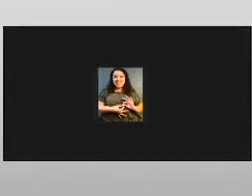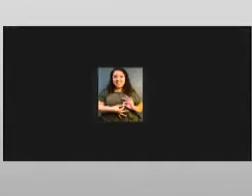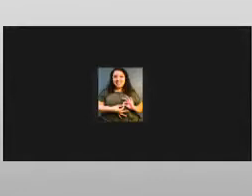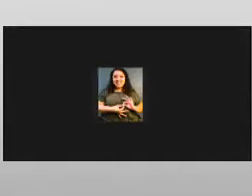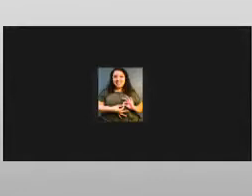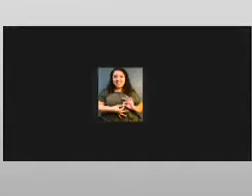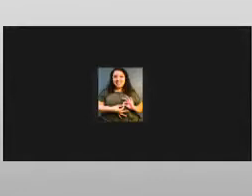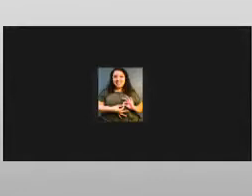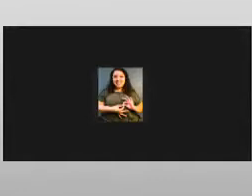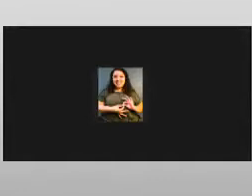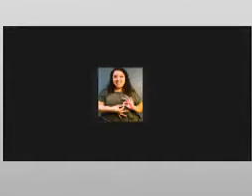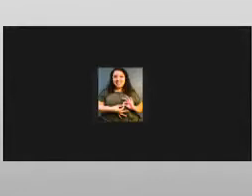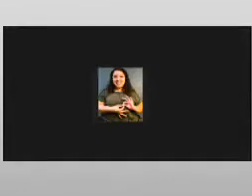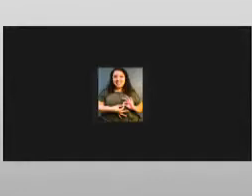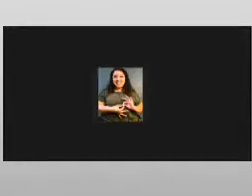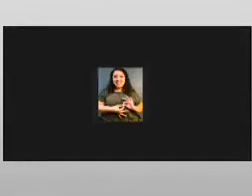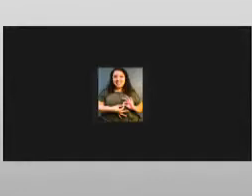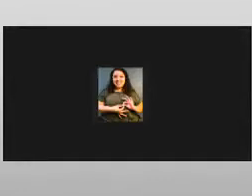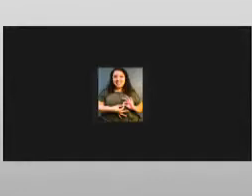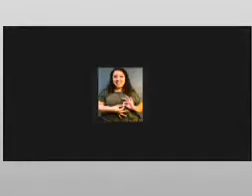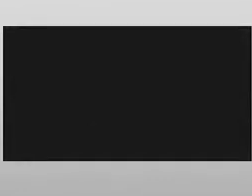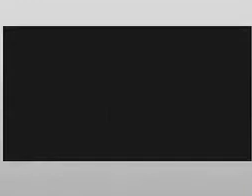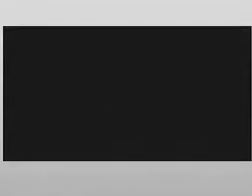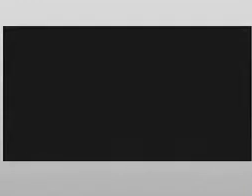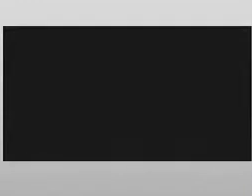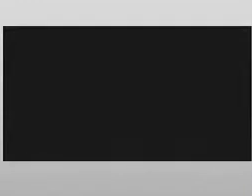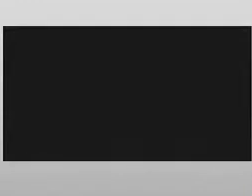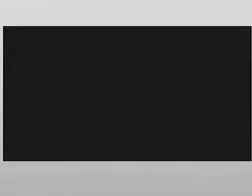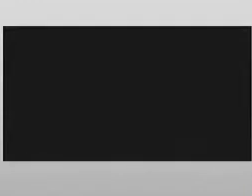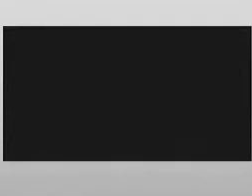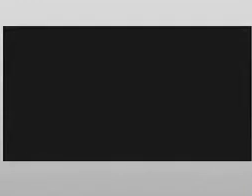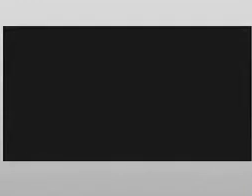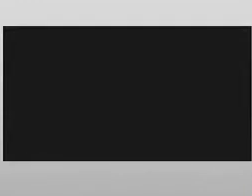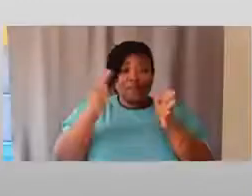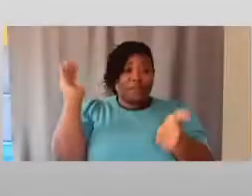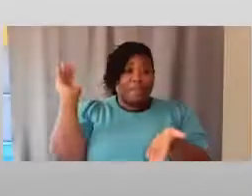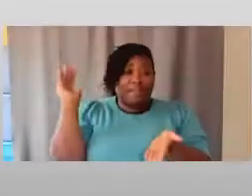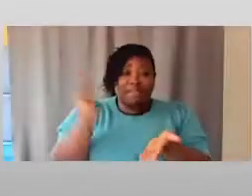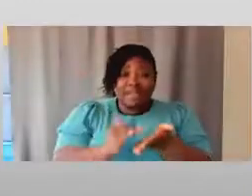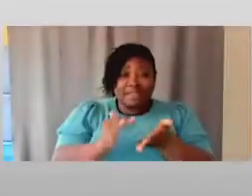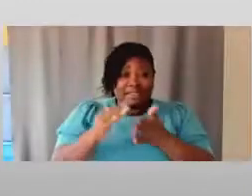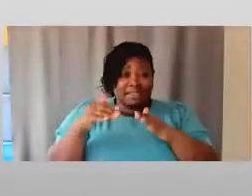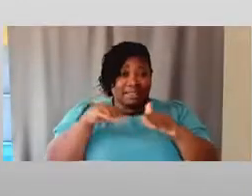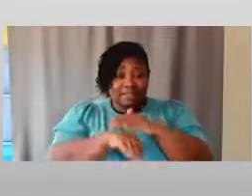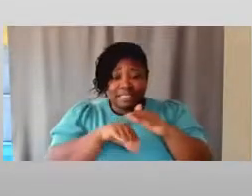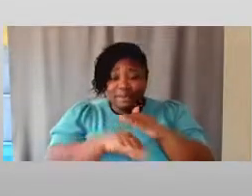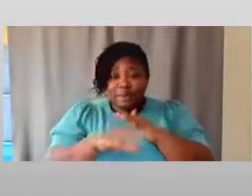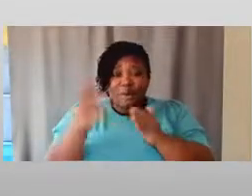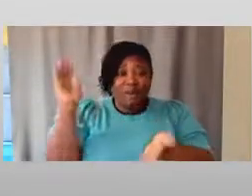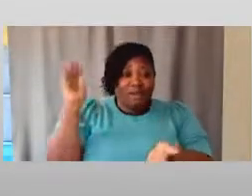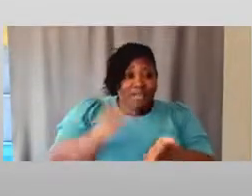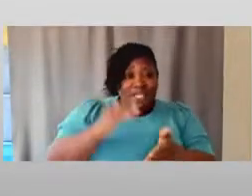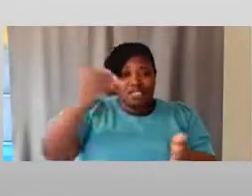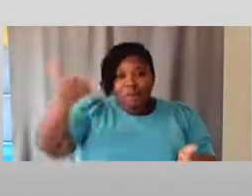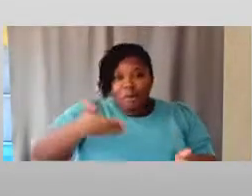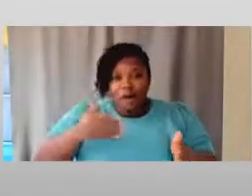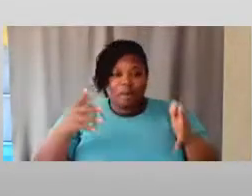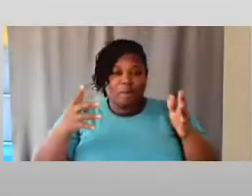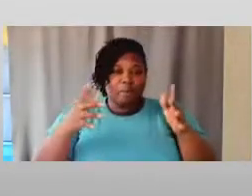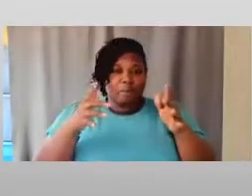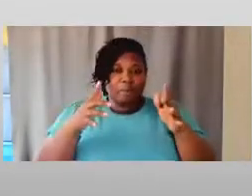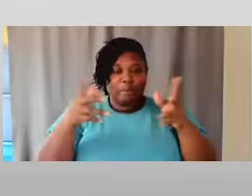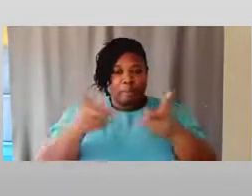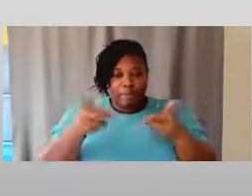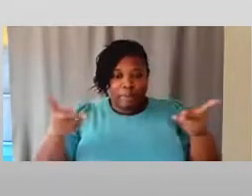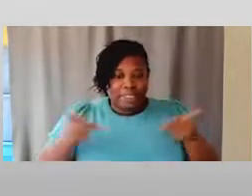I find that bars are, like, one of the least accessible, least welcoming places to go. It's not helpful if you